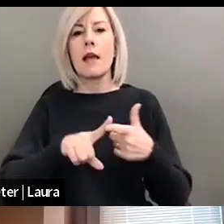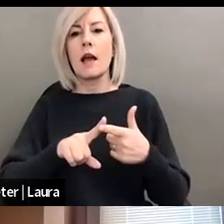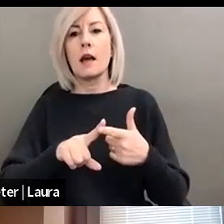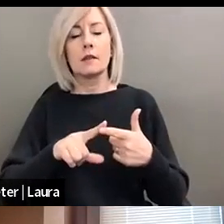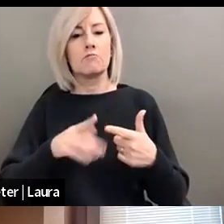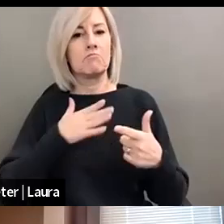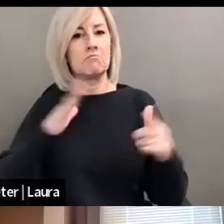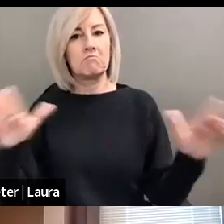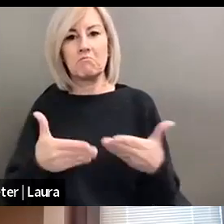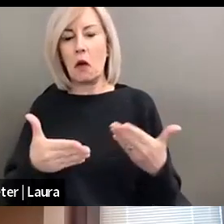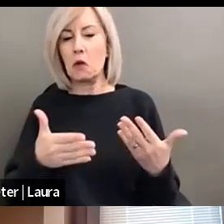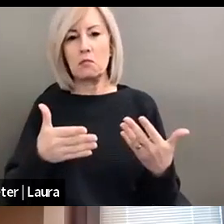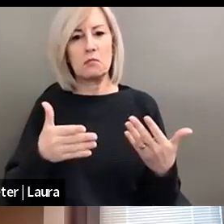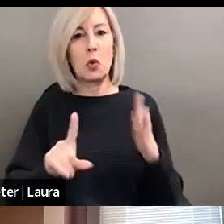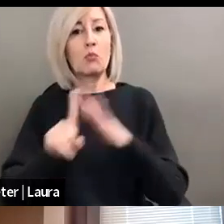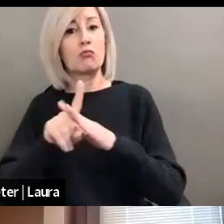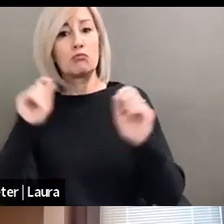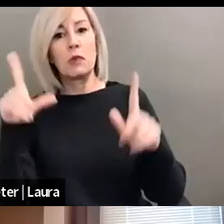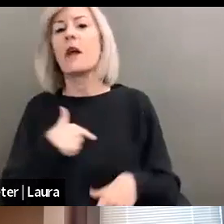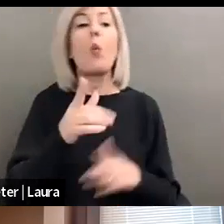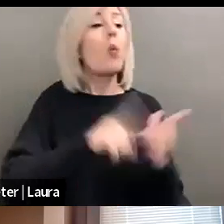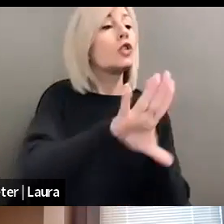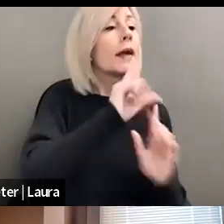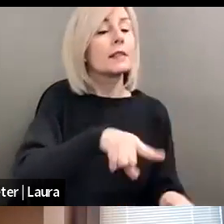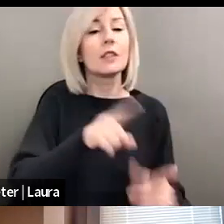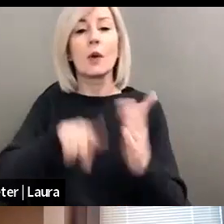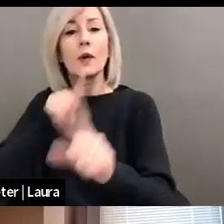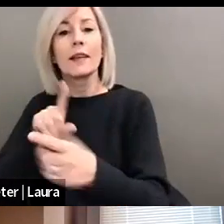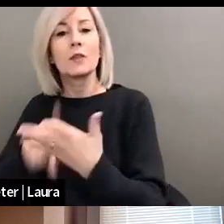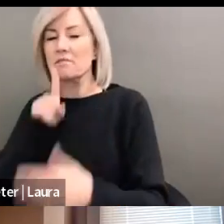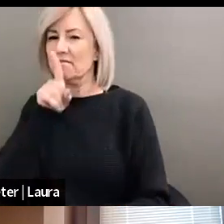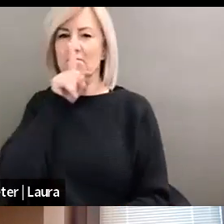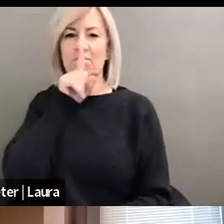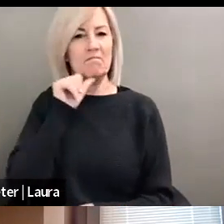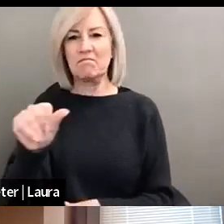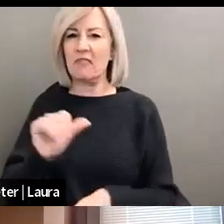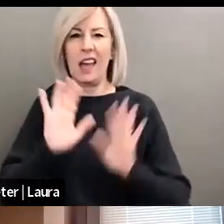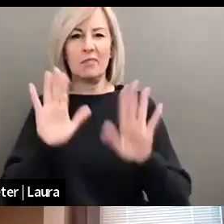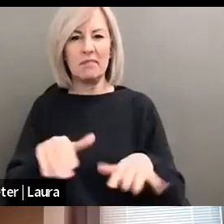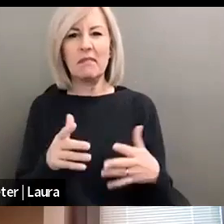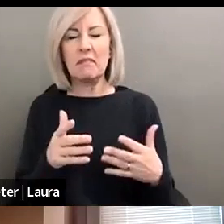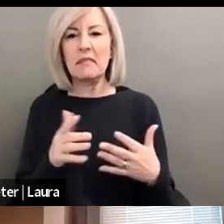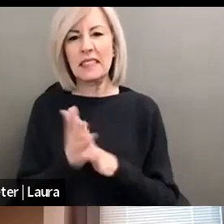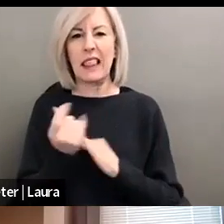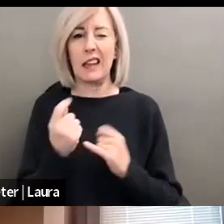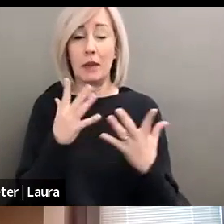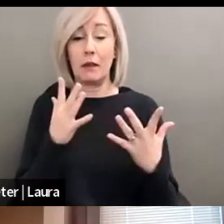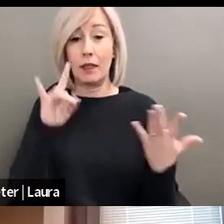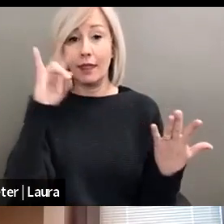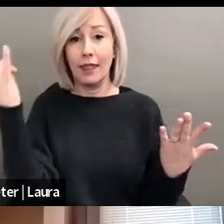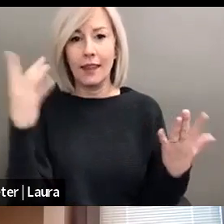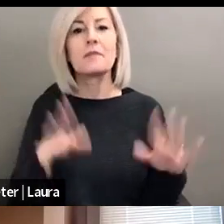in. I'm not going to go down the line and say, what is your answer? What is your answer? What is your answer? That gets a little stagnant and